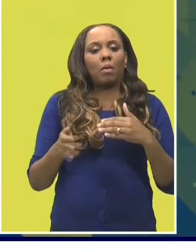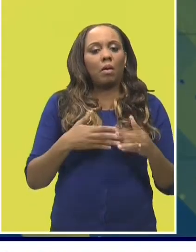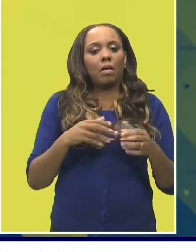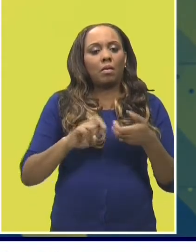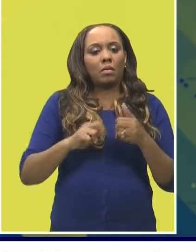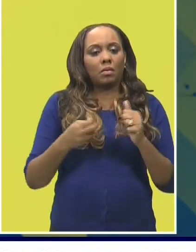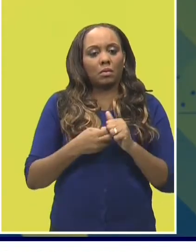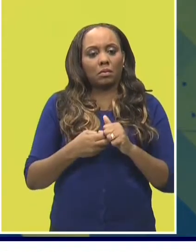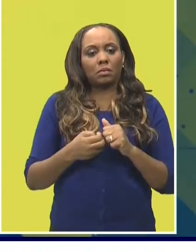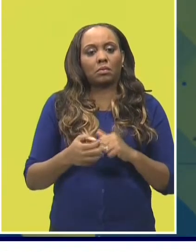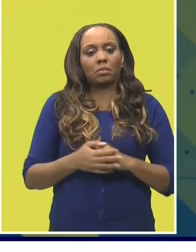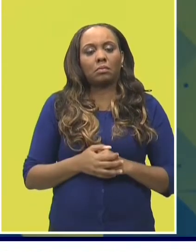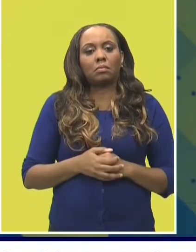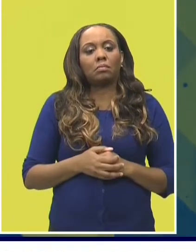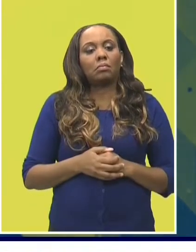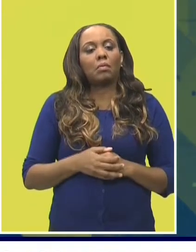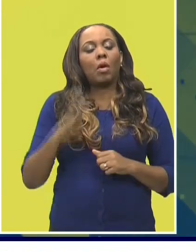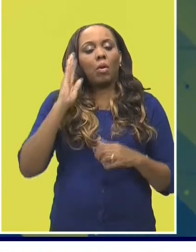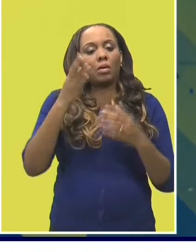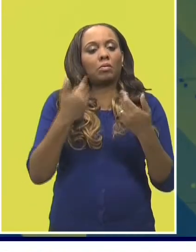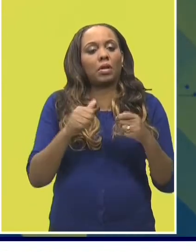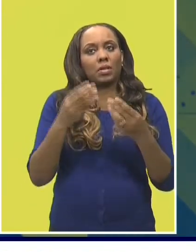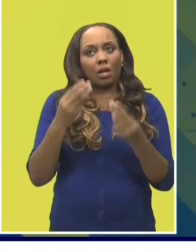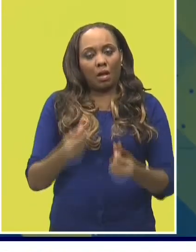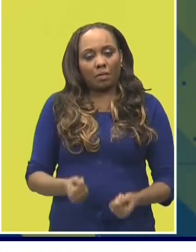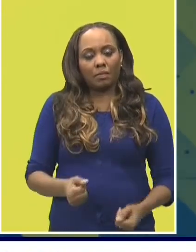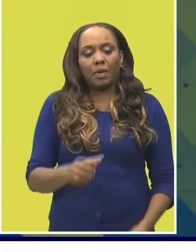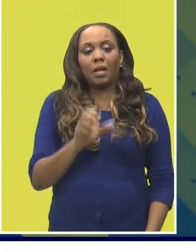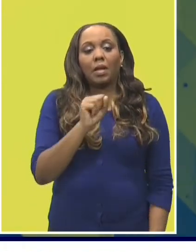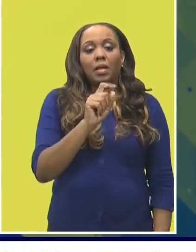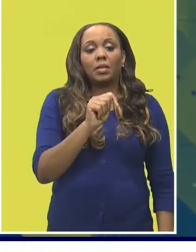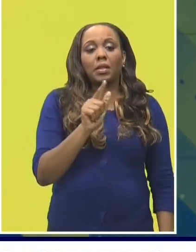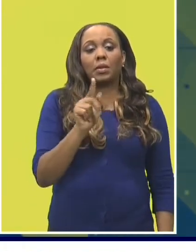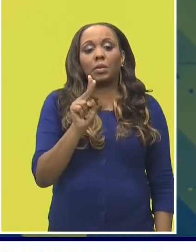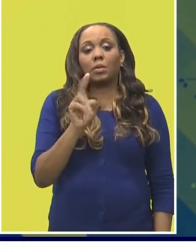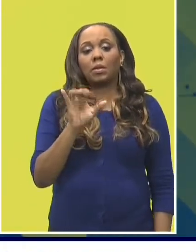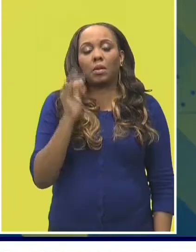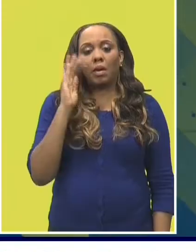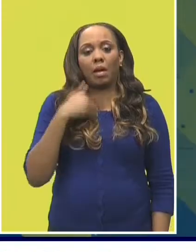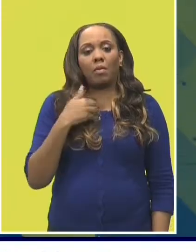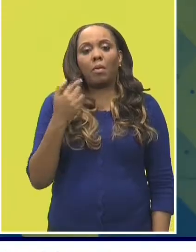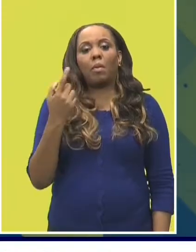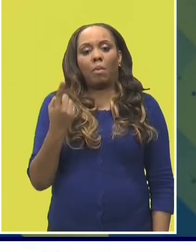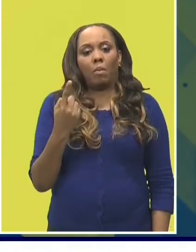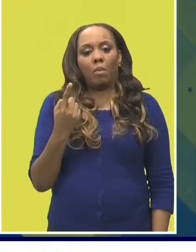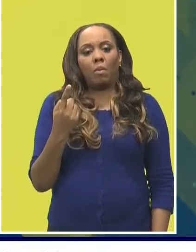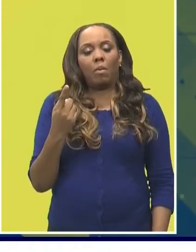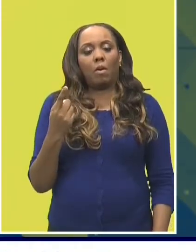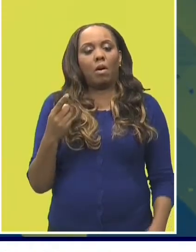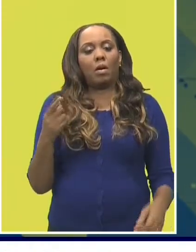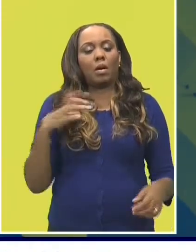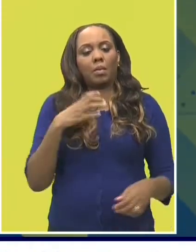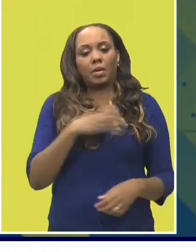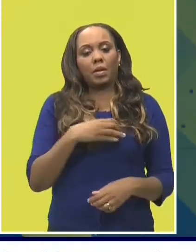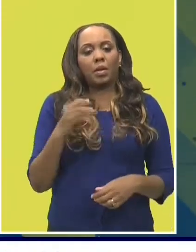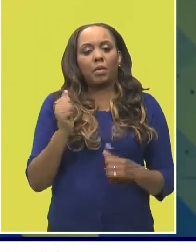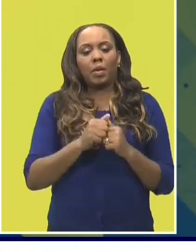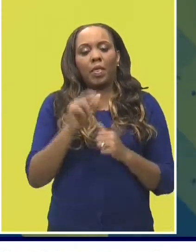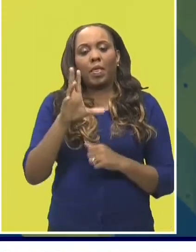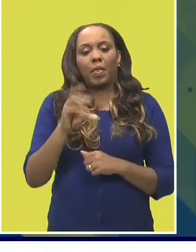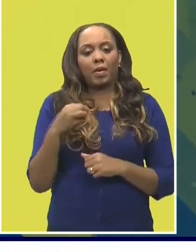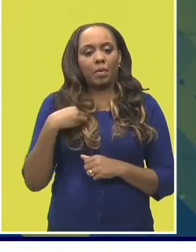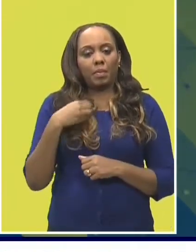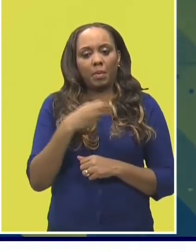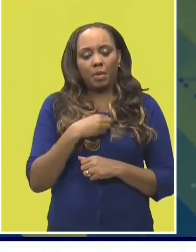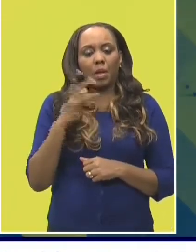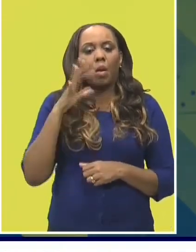addressed. It's proposed that St. Lucie will have one People's Assembly with approximately 30 members, some of who will be elected from